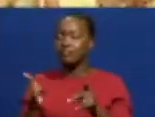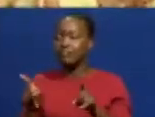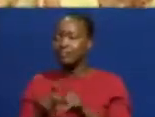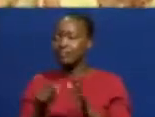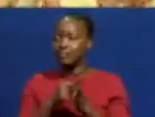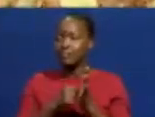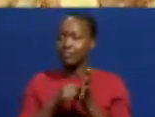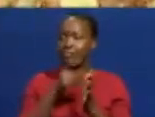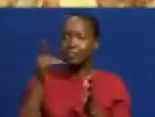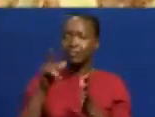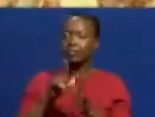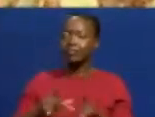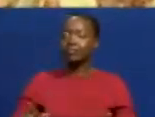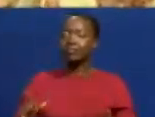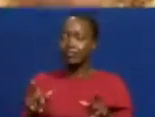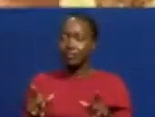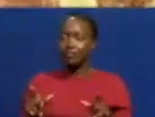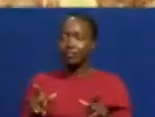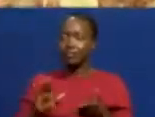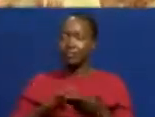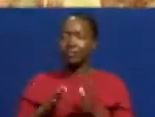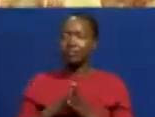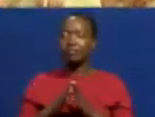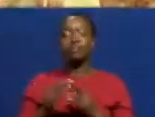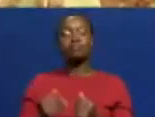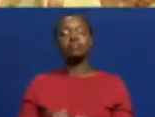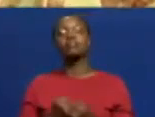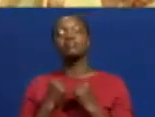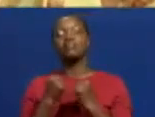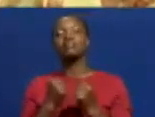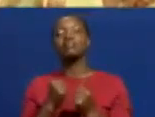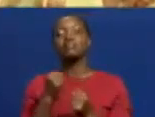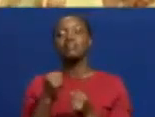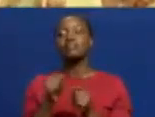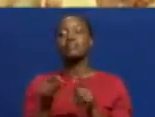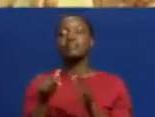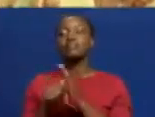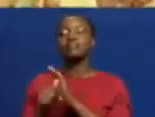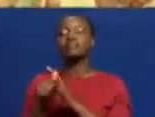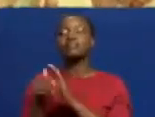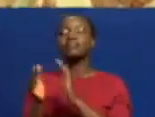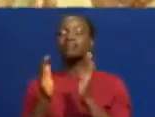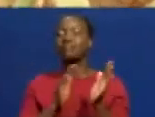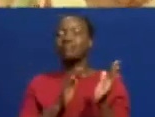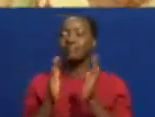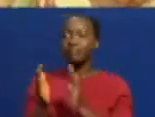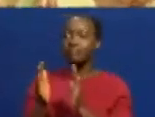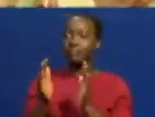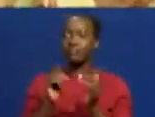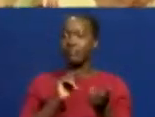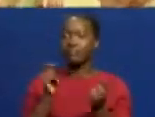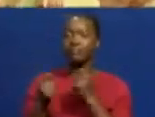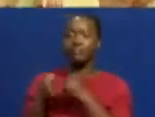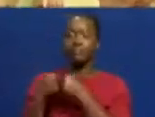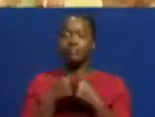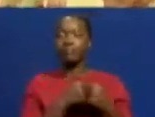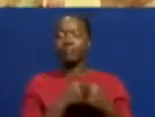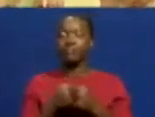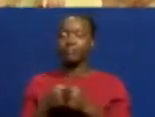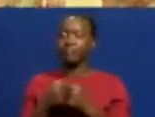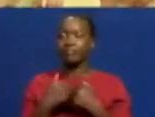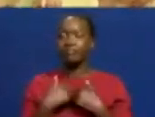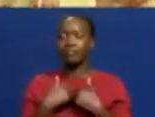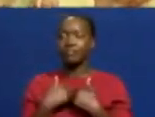other dryland agroecologies become resilient even under the climate change challenges that we are